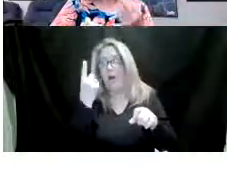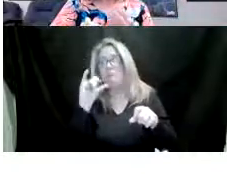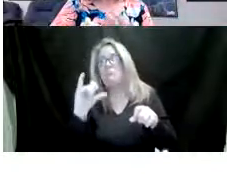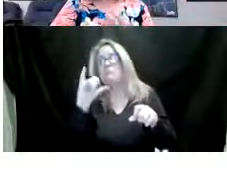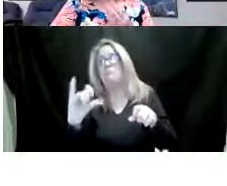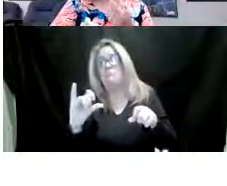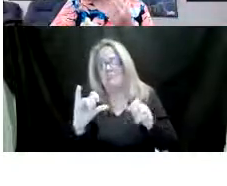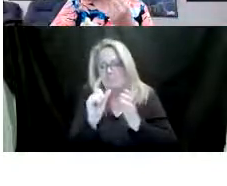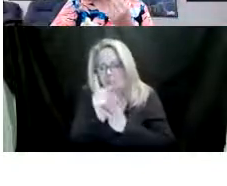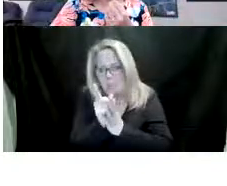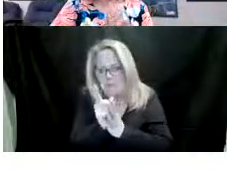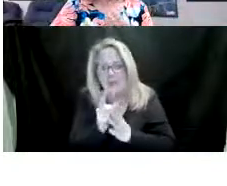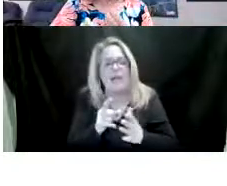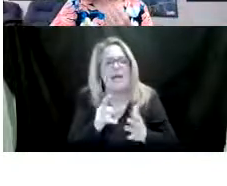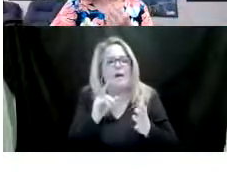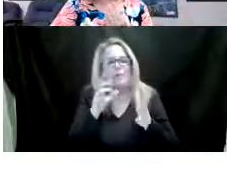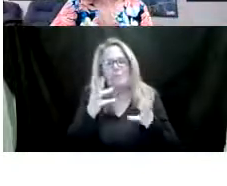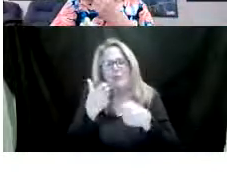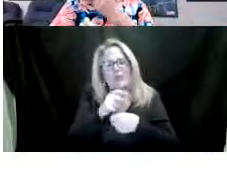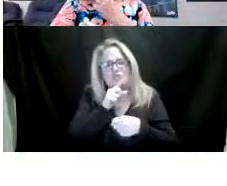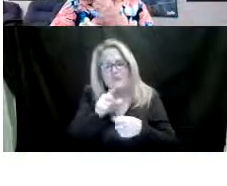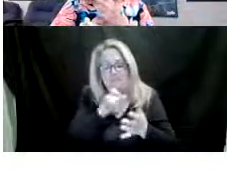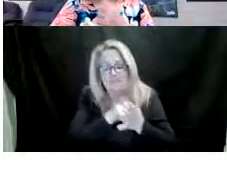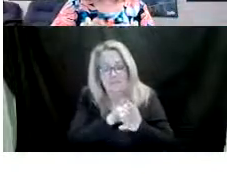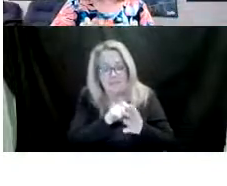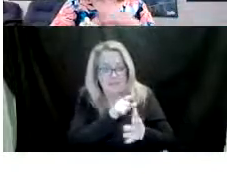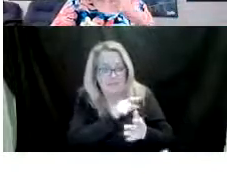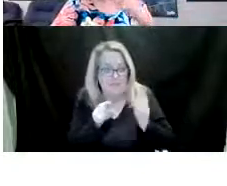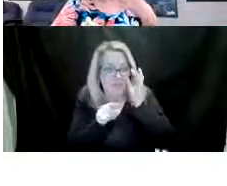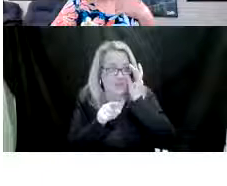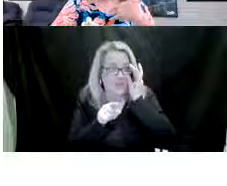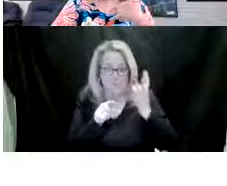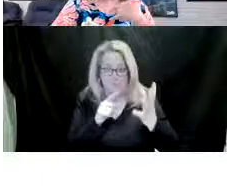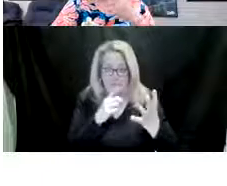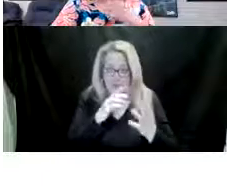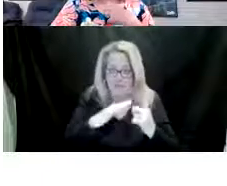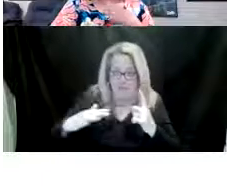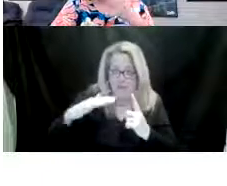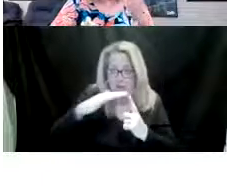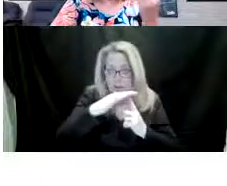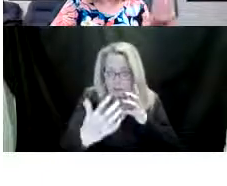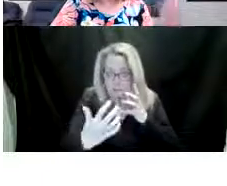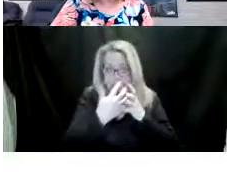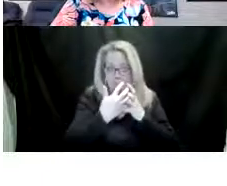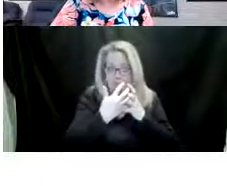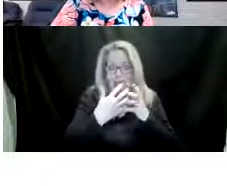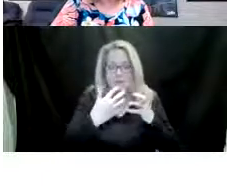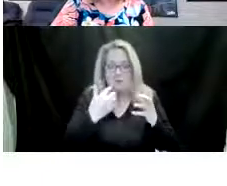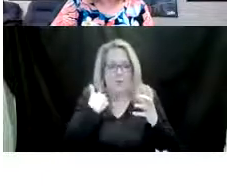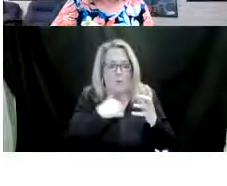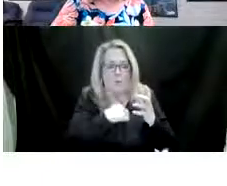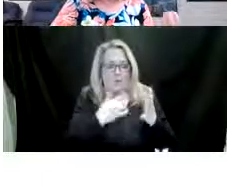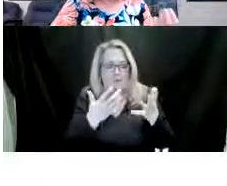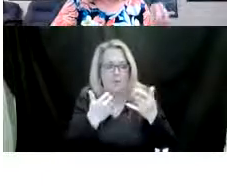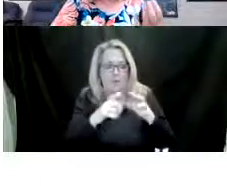to ensure that a child is acting on the environment and the environment, or i.e. us, are not acting on the